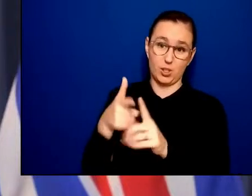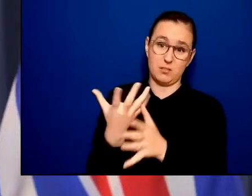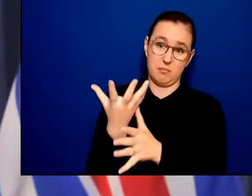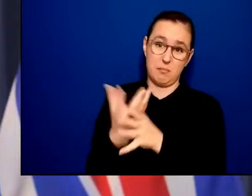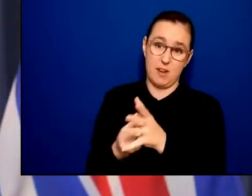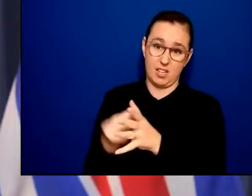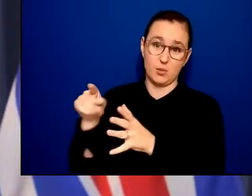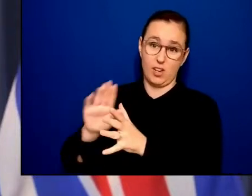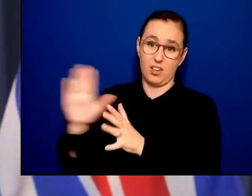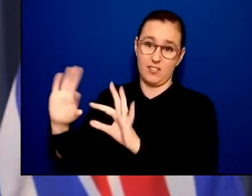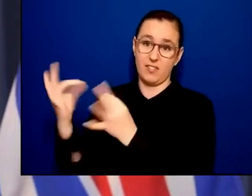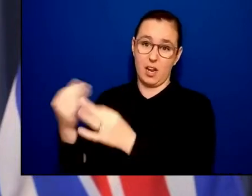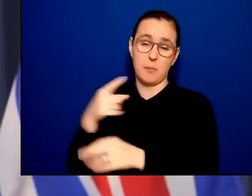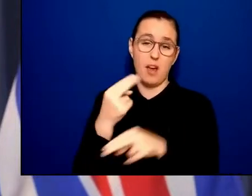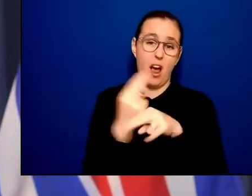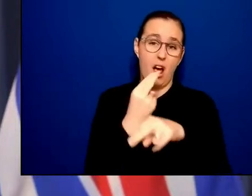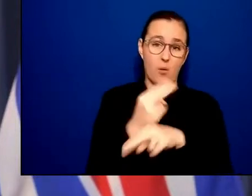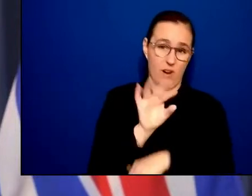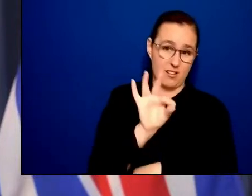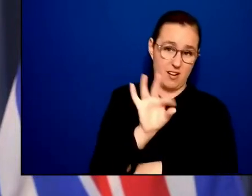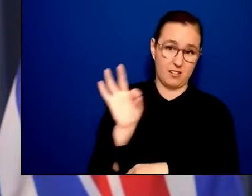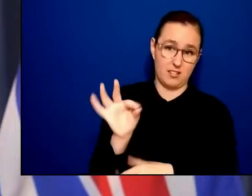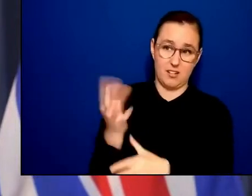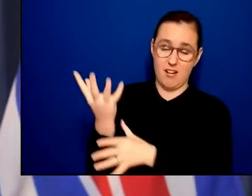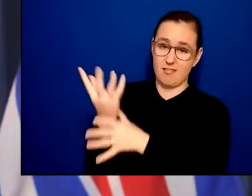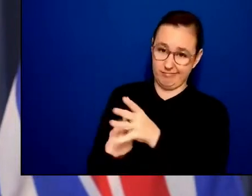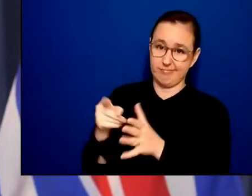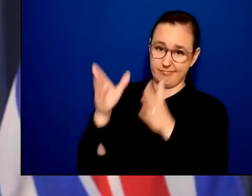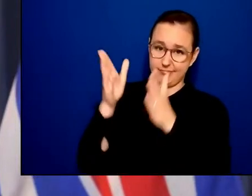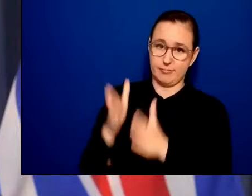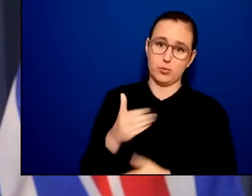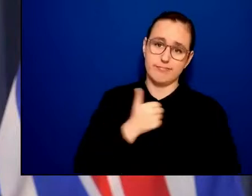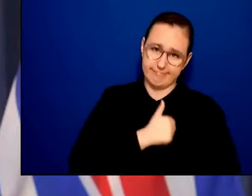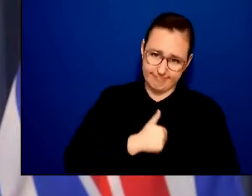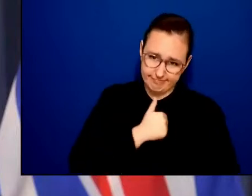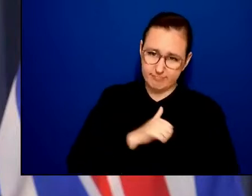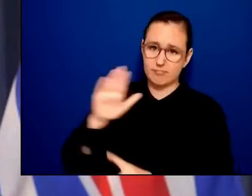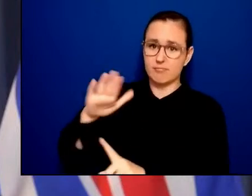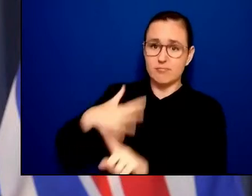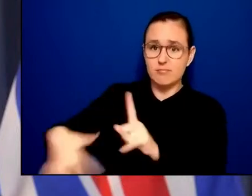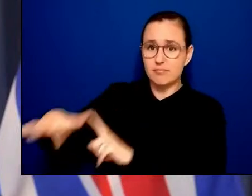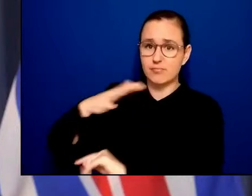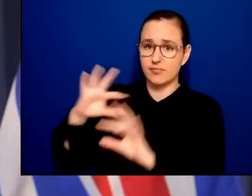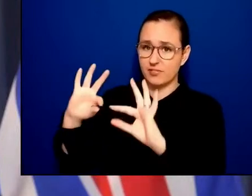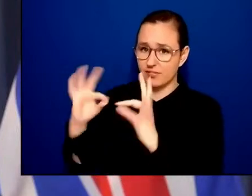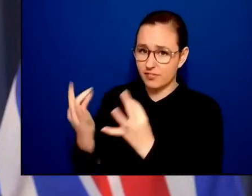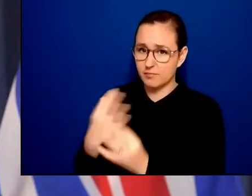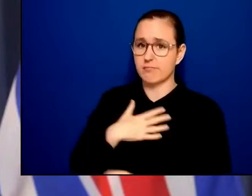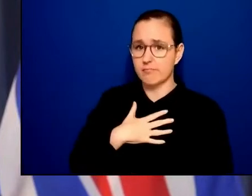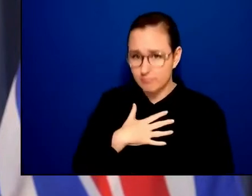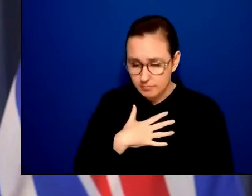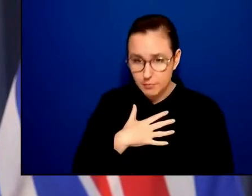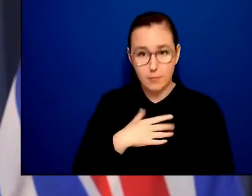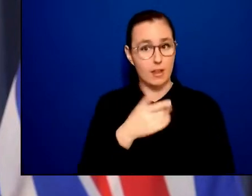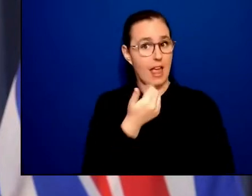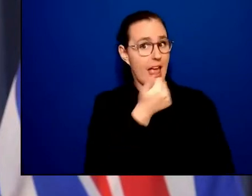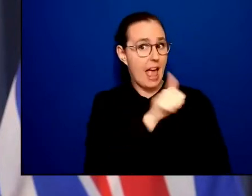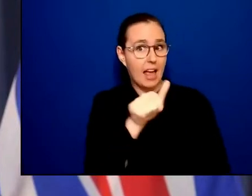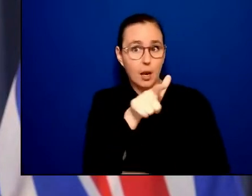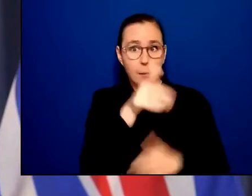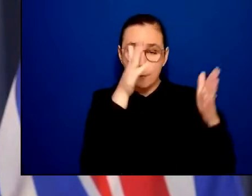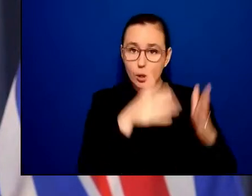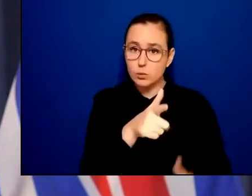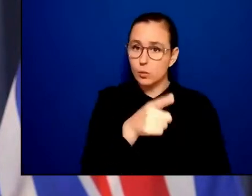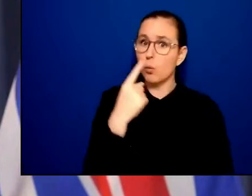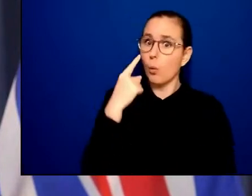And I want to take this opportunity to ask anyone who is a witness to the event or believes their loved one is missing and has not yet been able